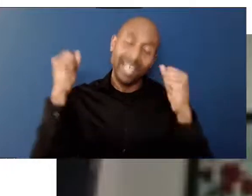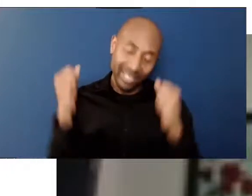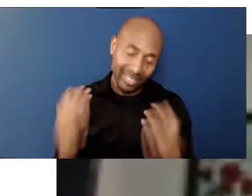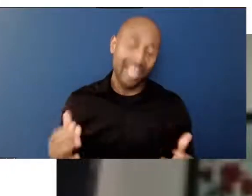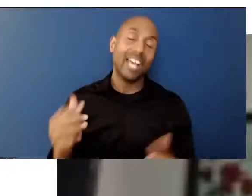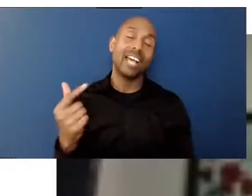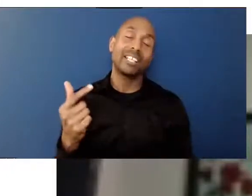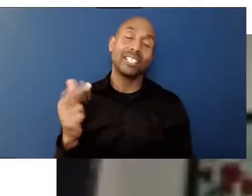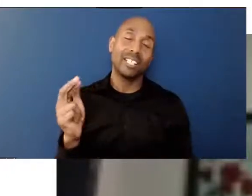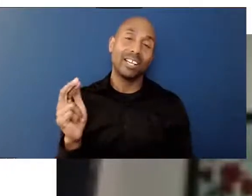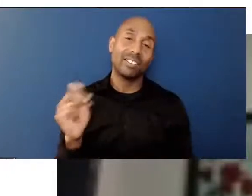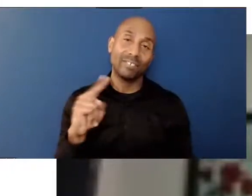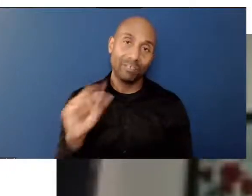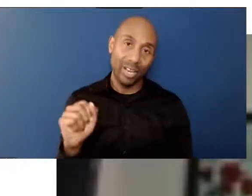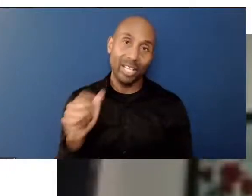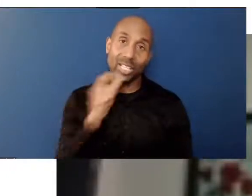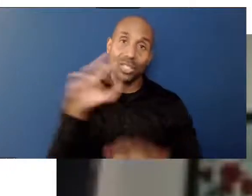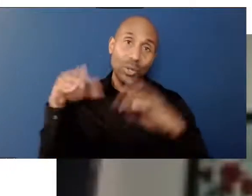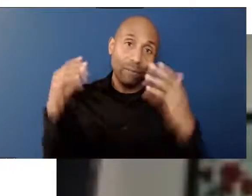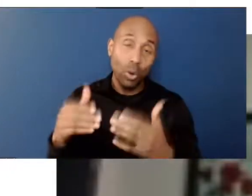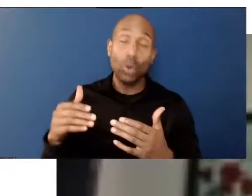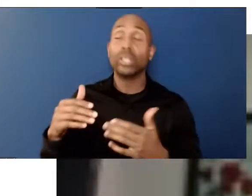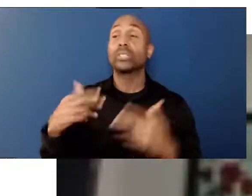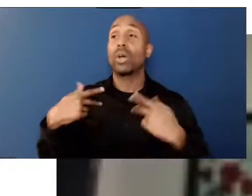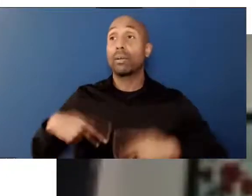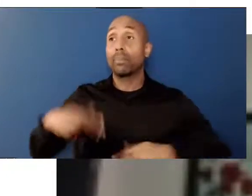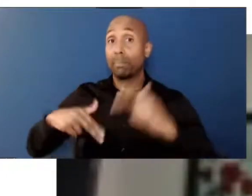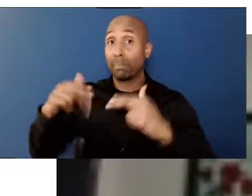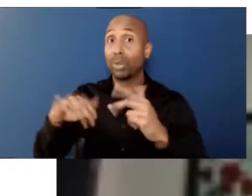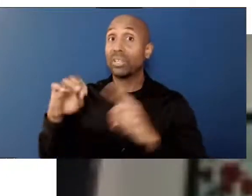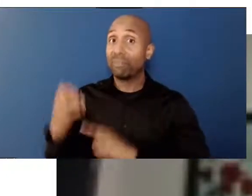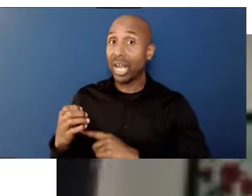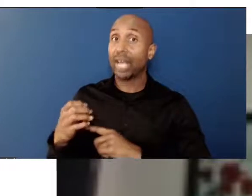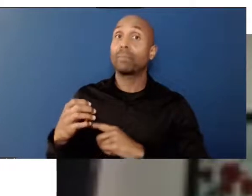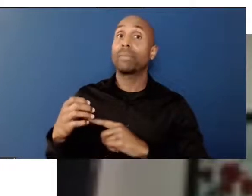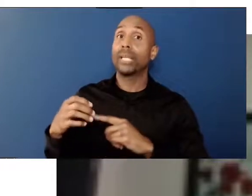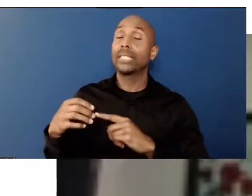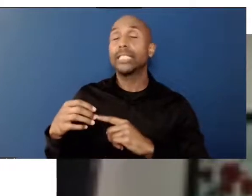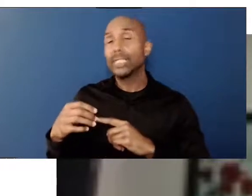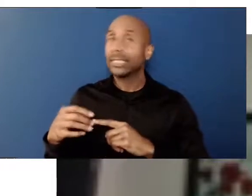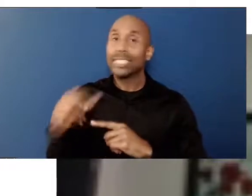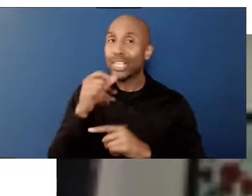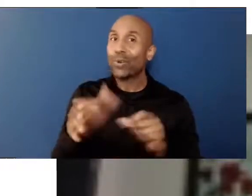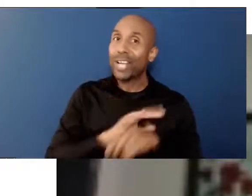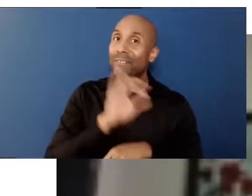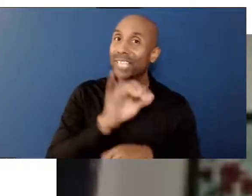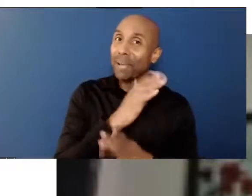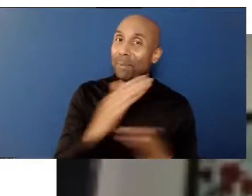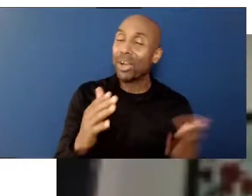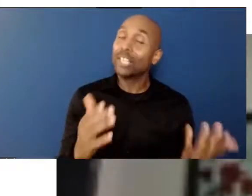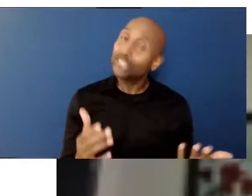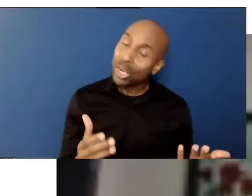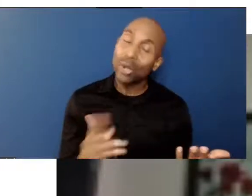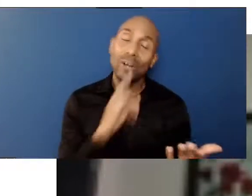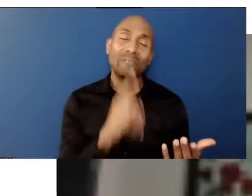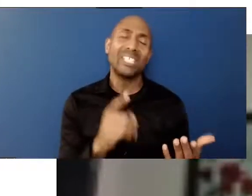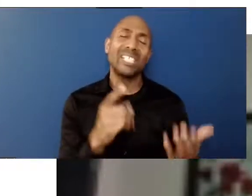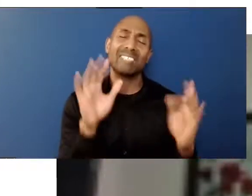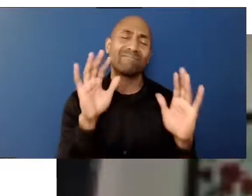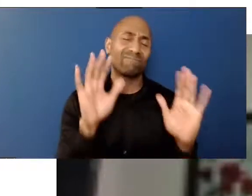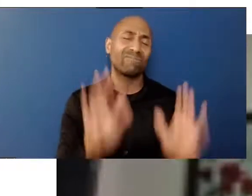especially ones that focus on like built environment or that are more built environment heavy, don't cover. So thank you for sharing about